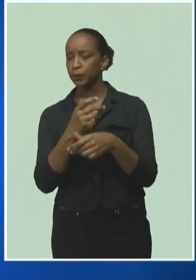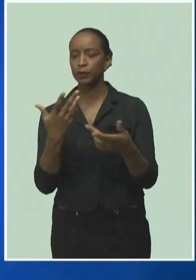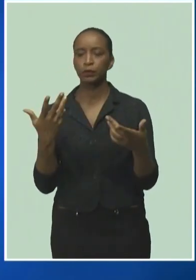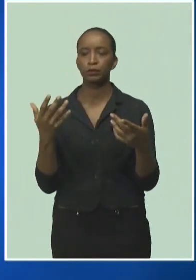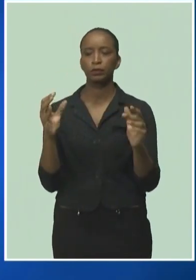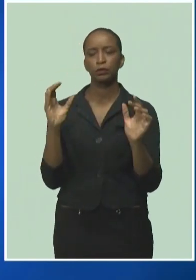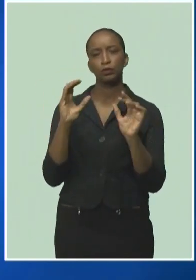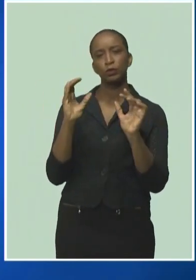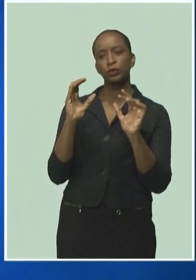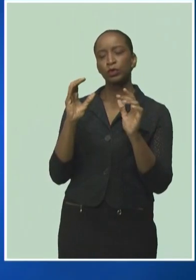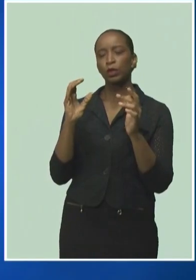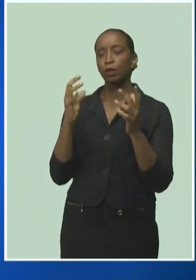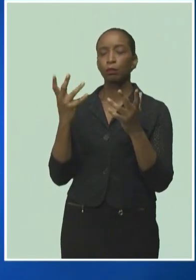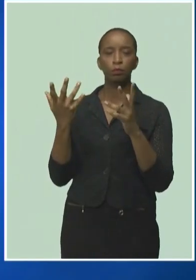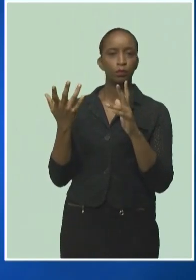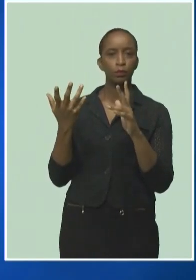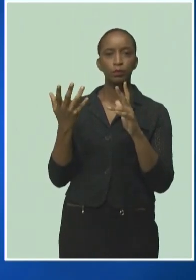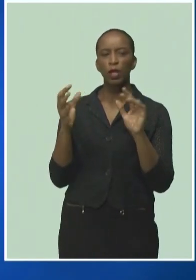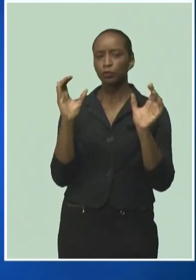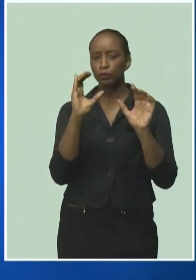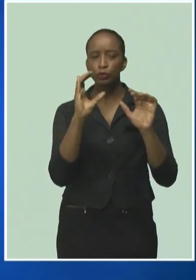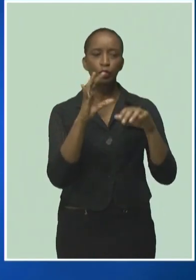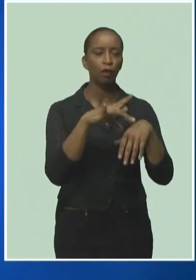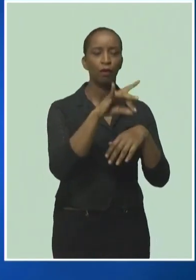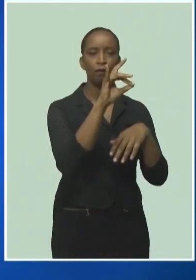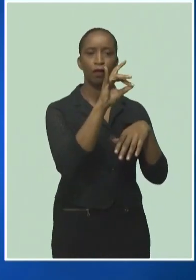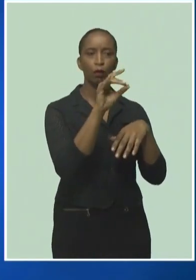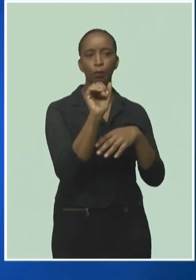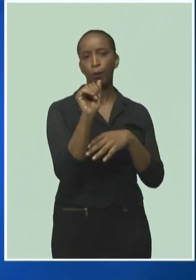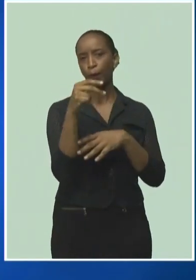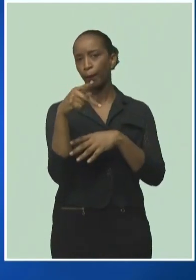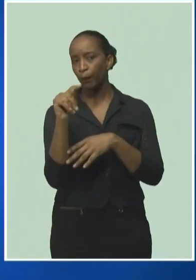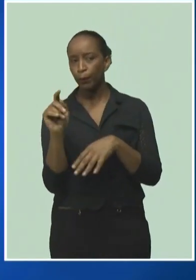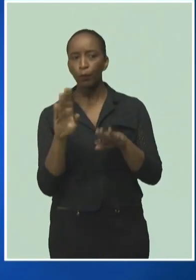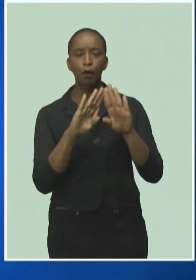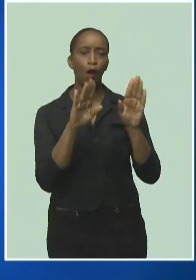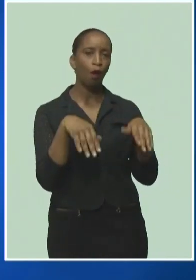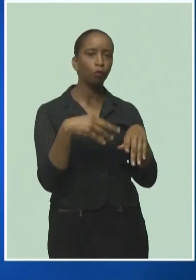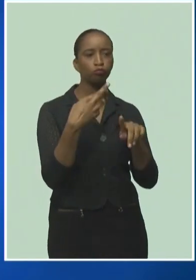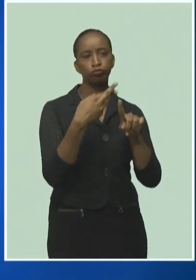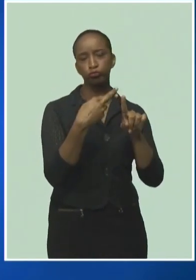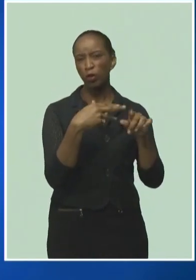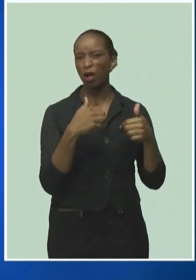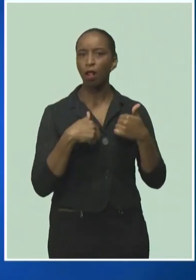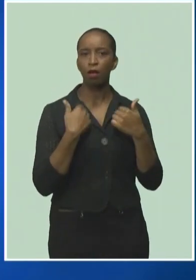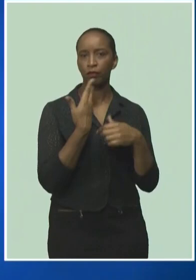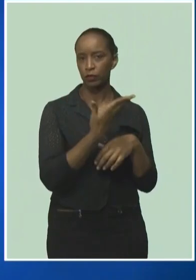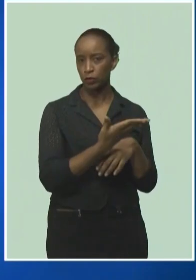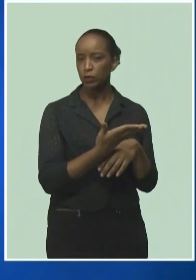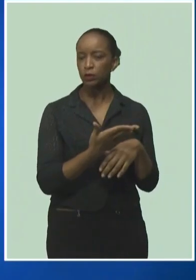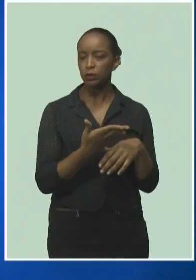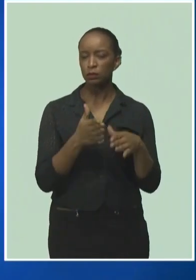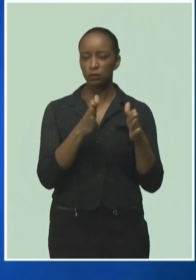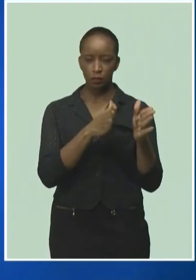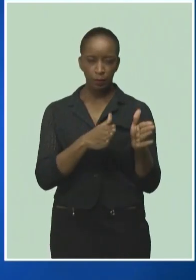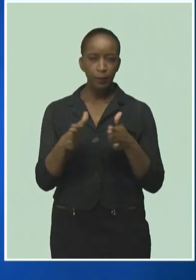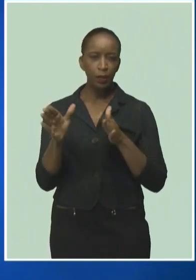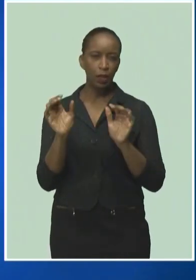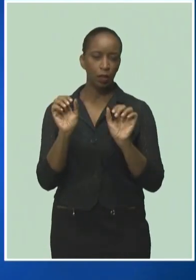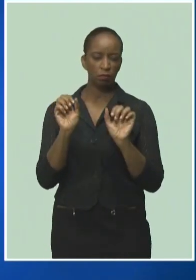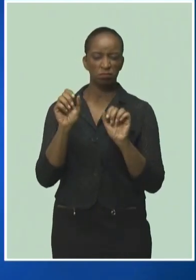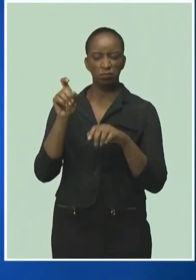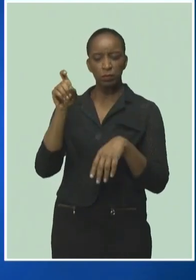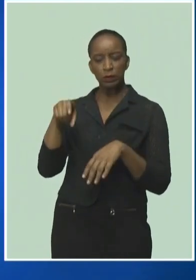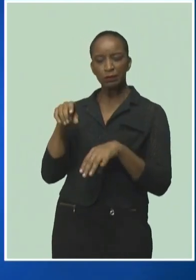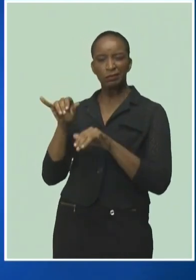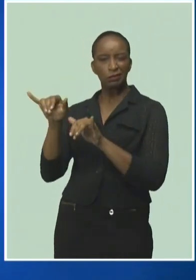housing solution, and otherwise. So we are going to be finding ways to get you back into mainstream society. Everyone